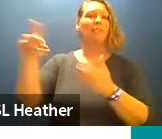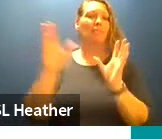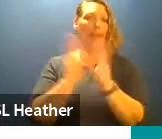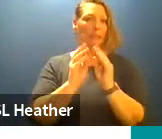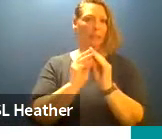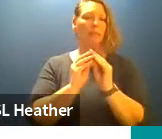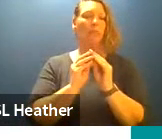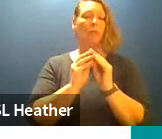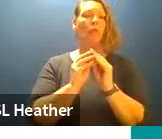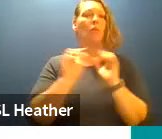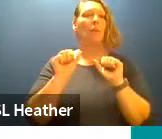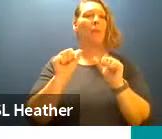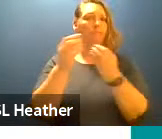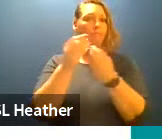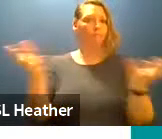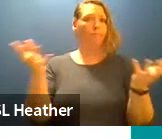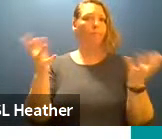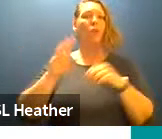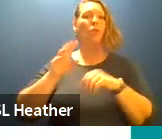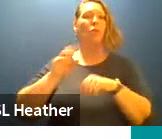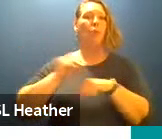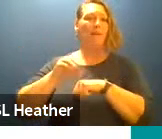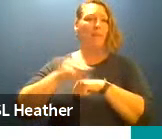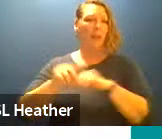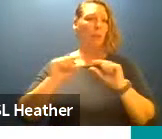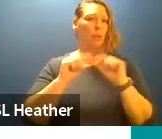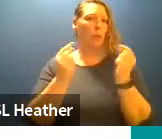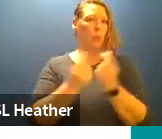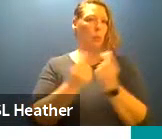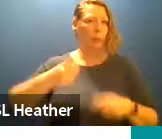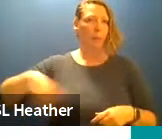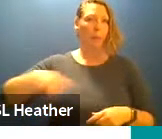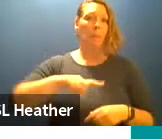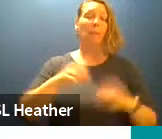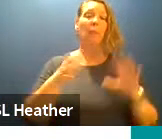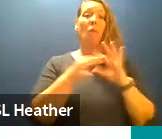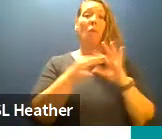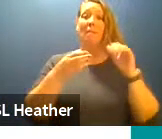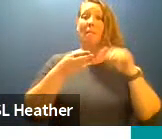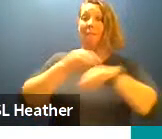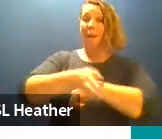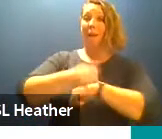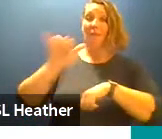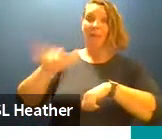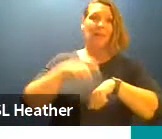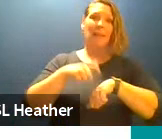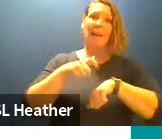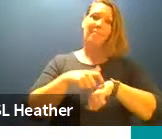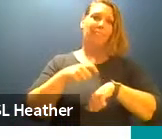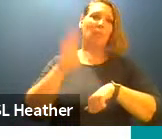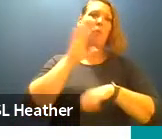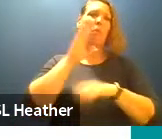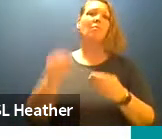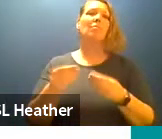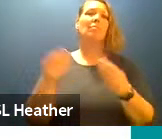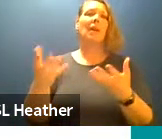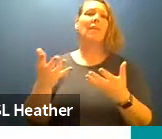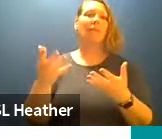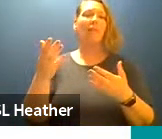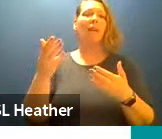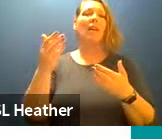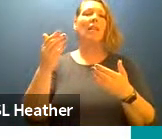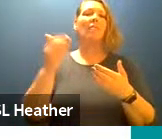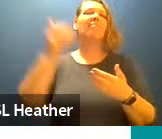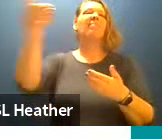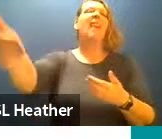to be distributed to advisory group members. Comments received after that point will be distributed to members in advance of